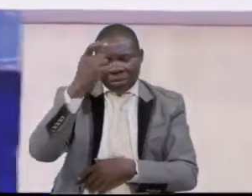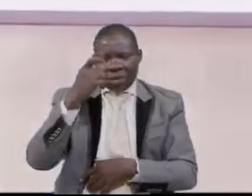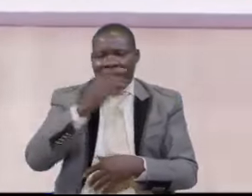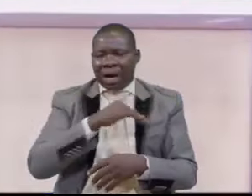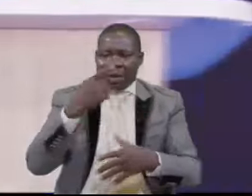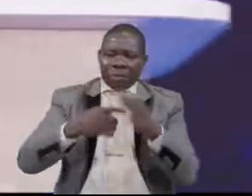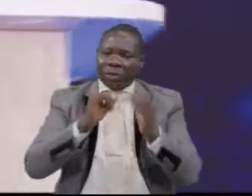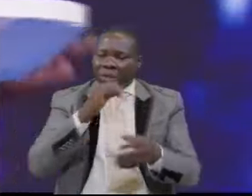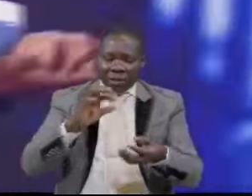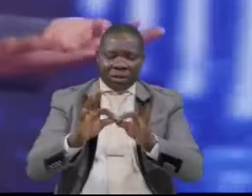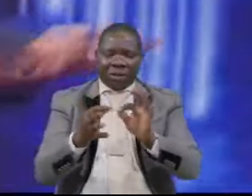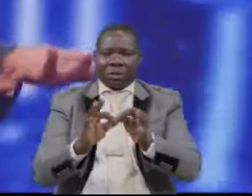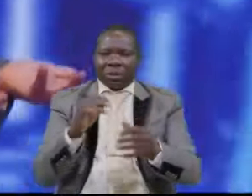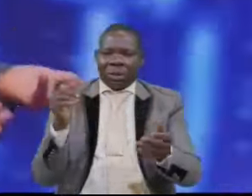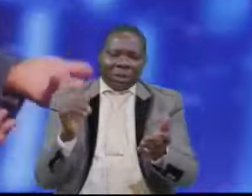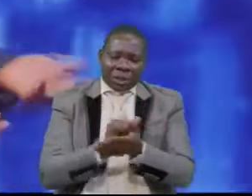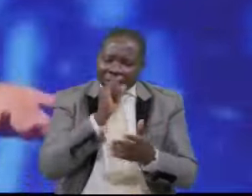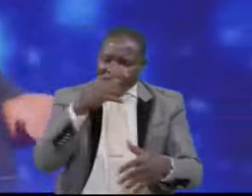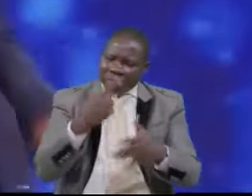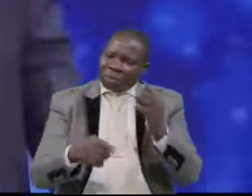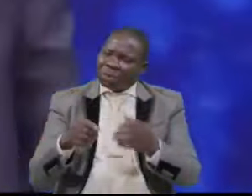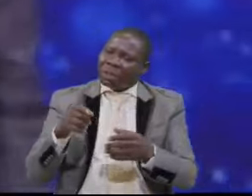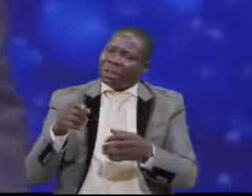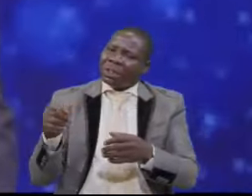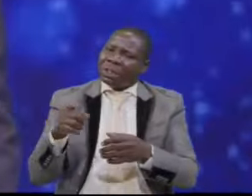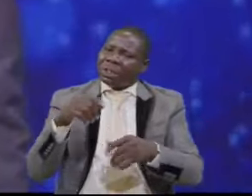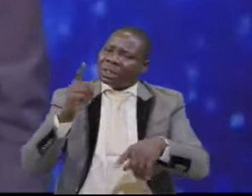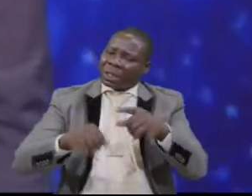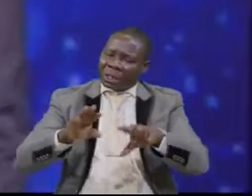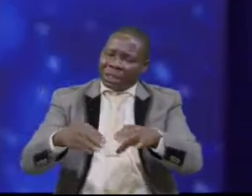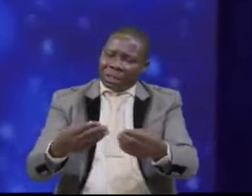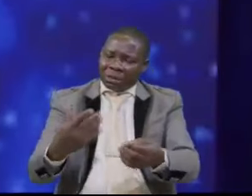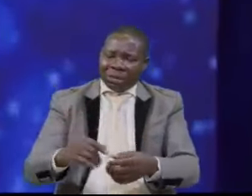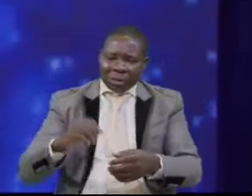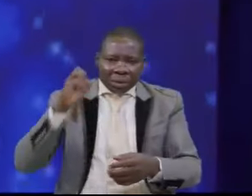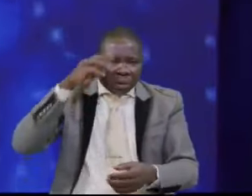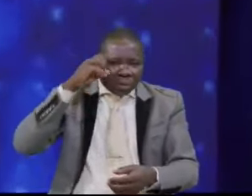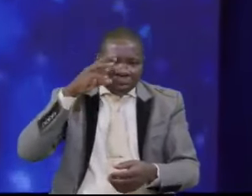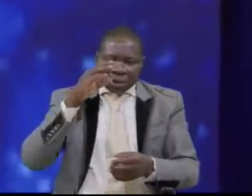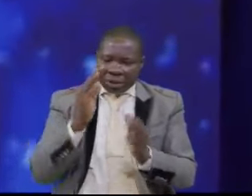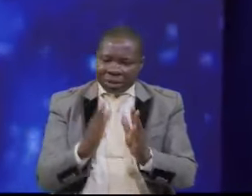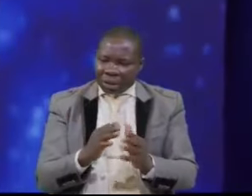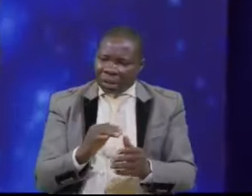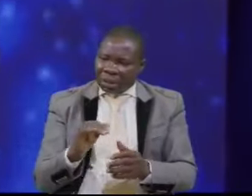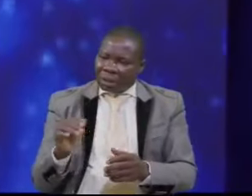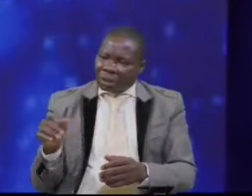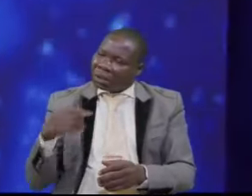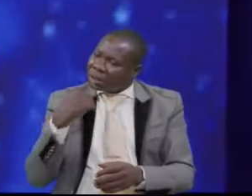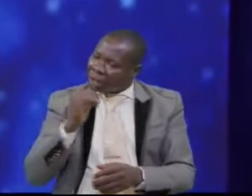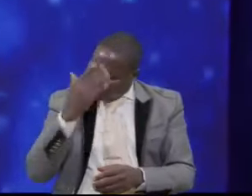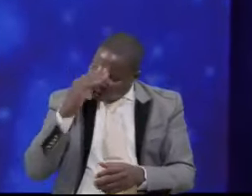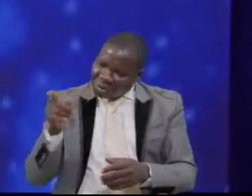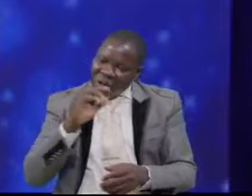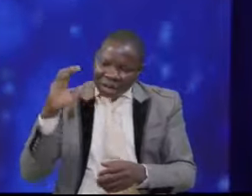exactly what he wouldn't give the magicians. He said, I know you're looking for time because you see that the dream is